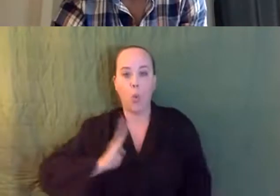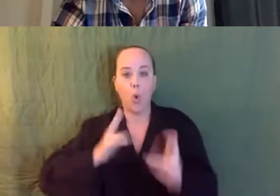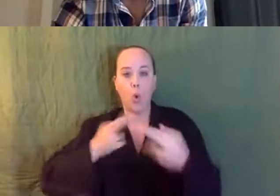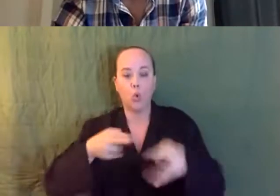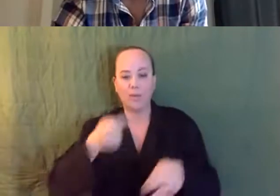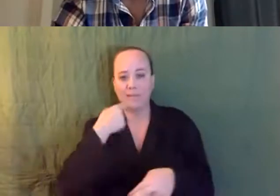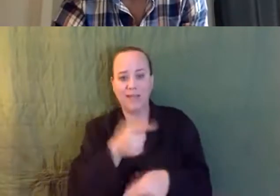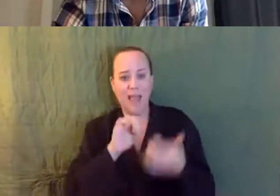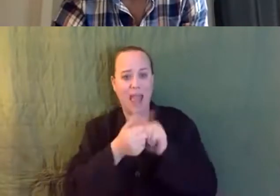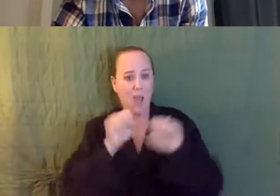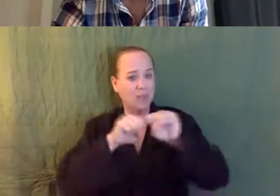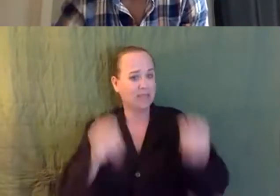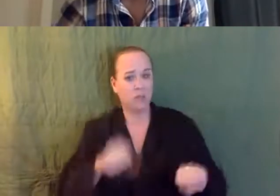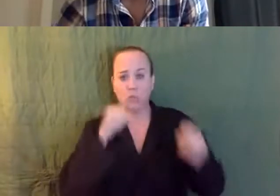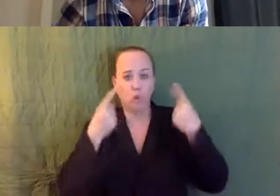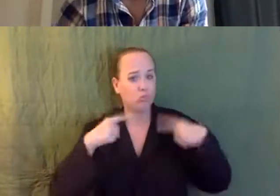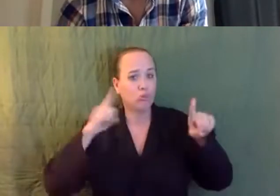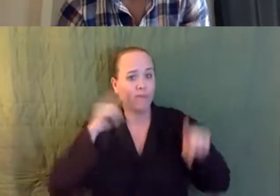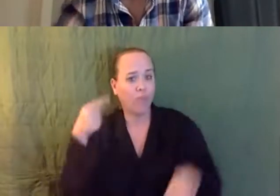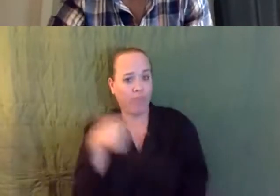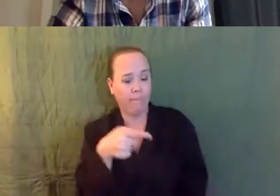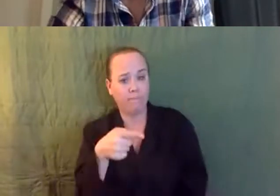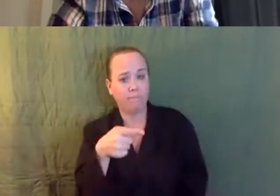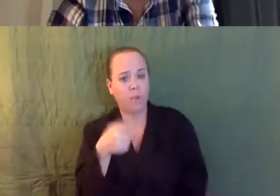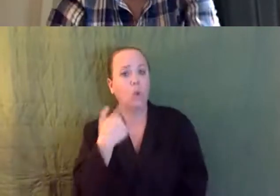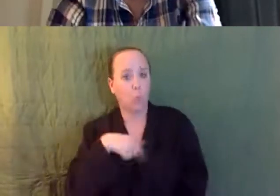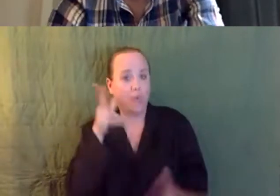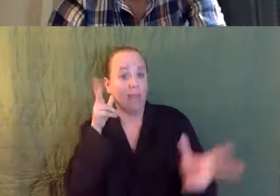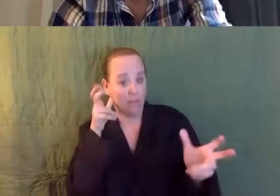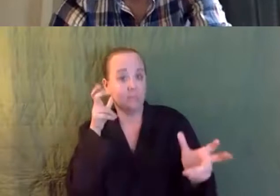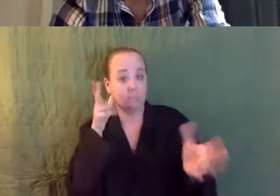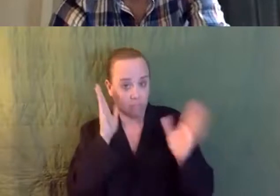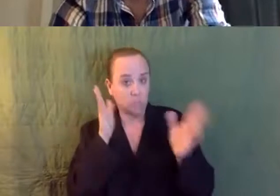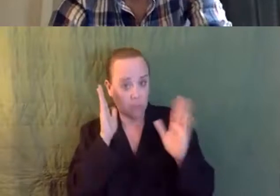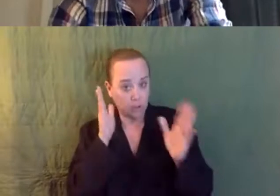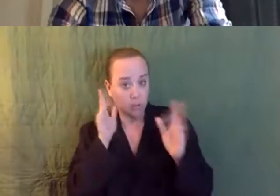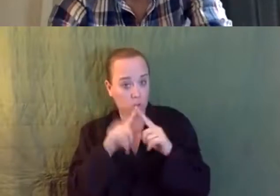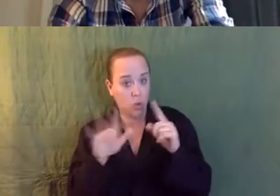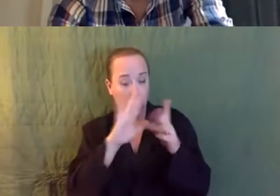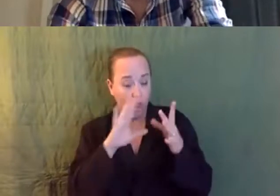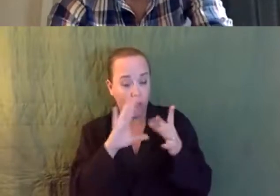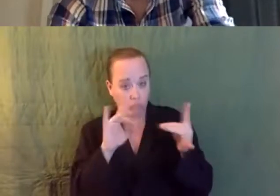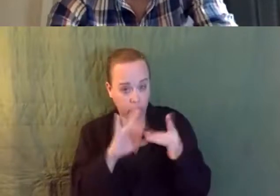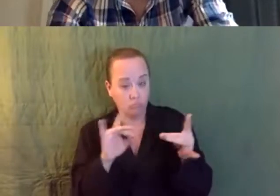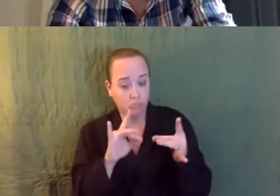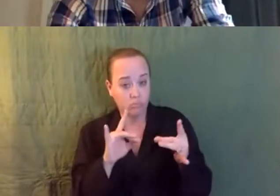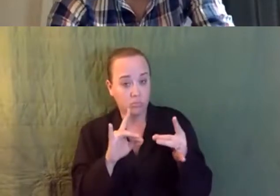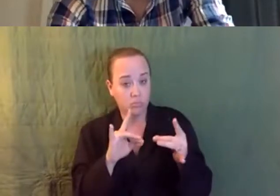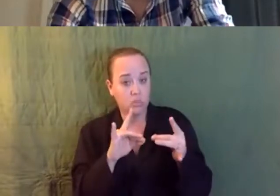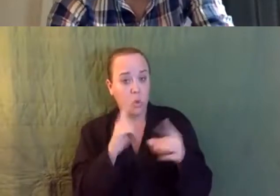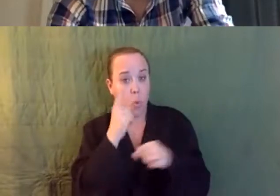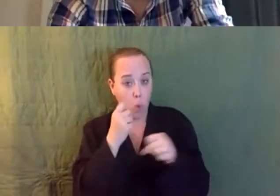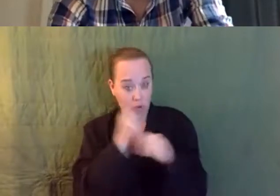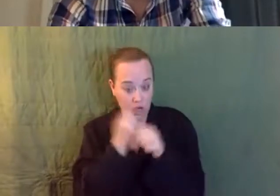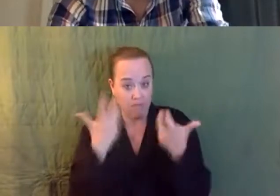the system wasn't working for them. We listened to what they were saying. And after a year, we